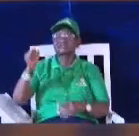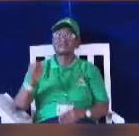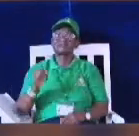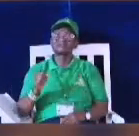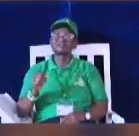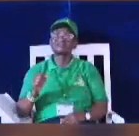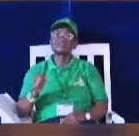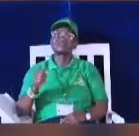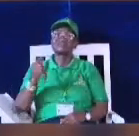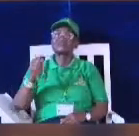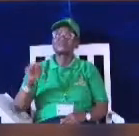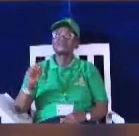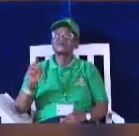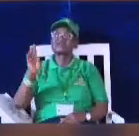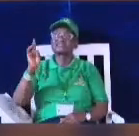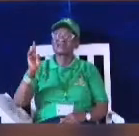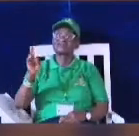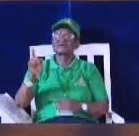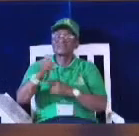On the seventh day, come back.